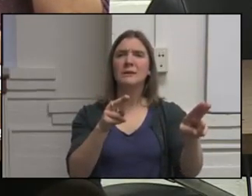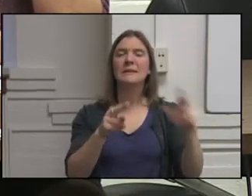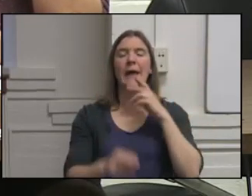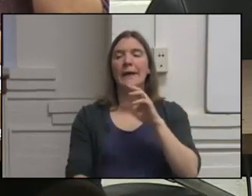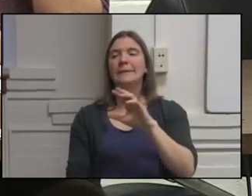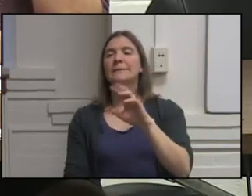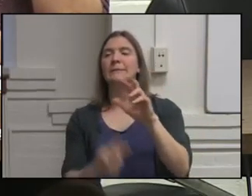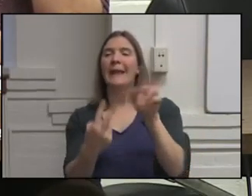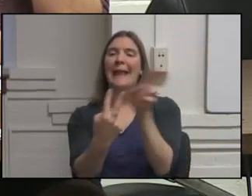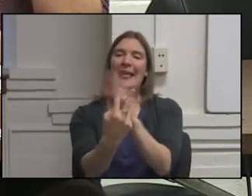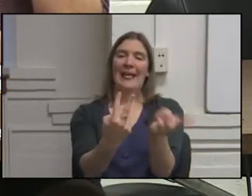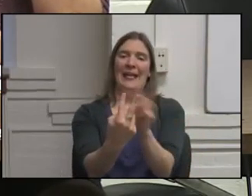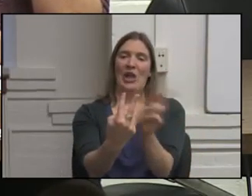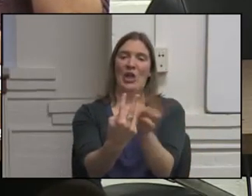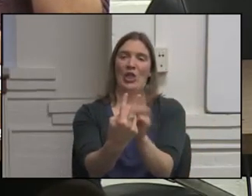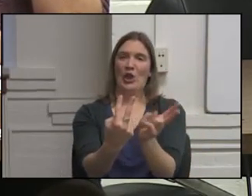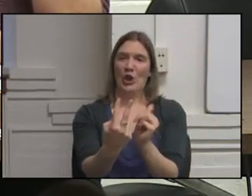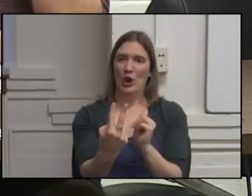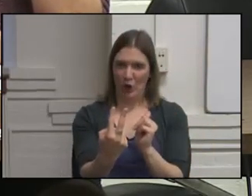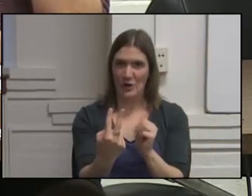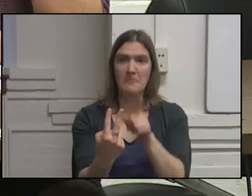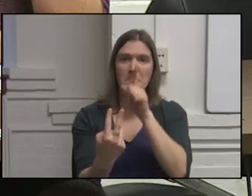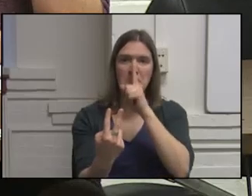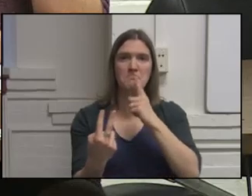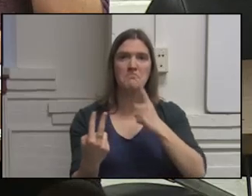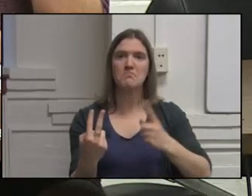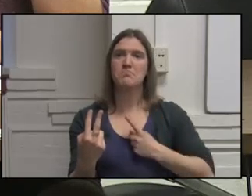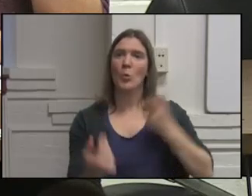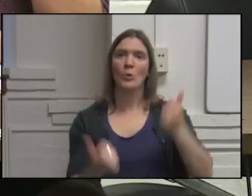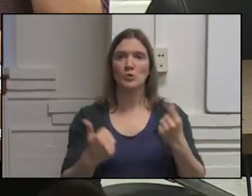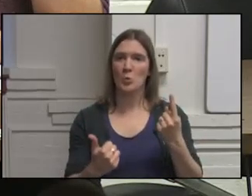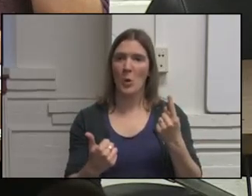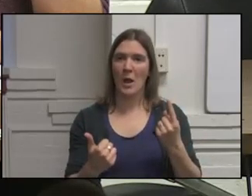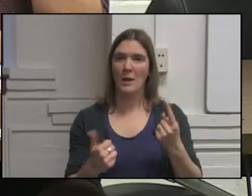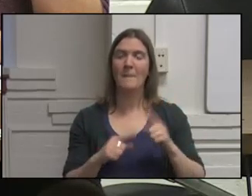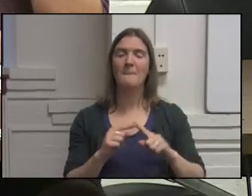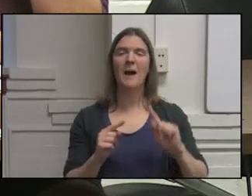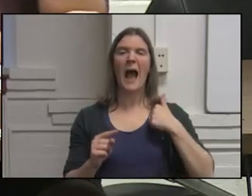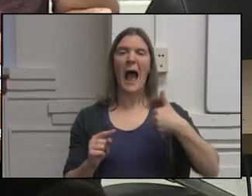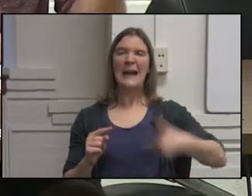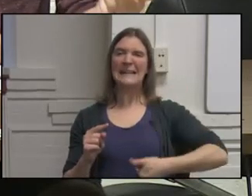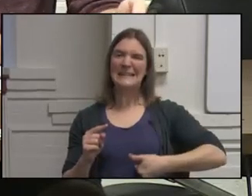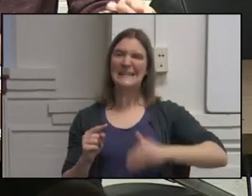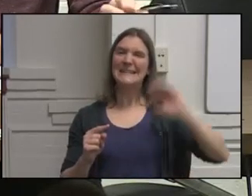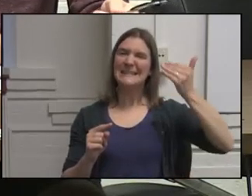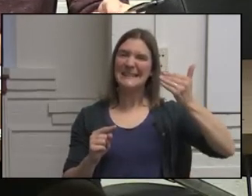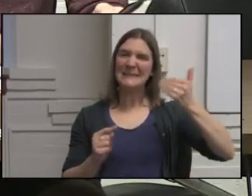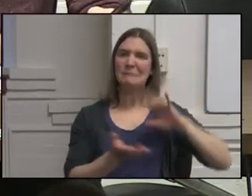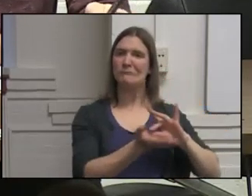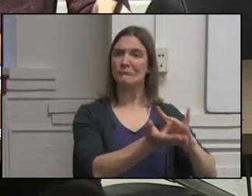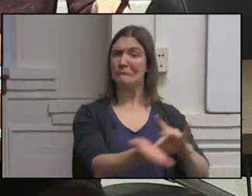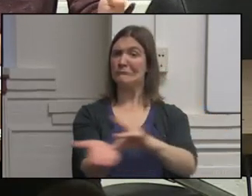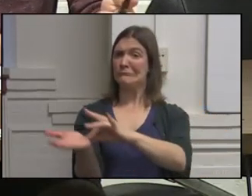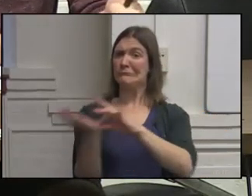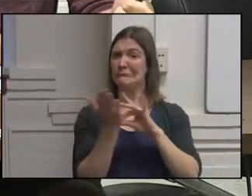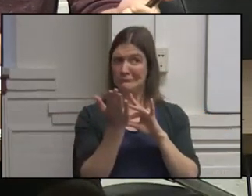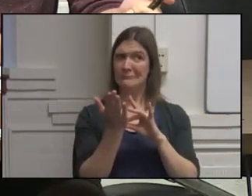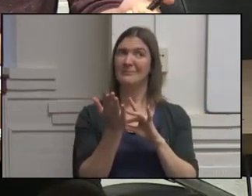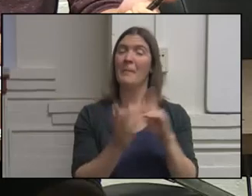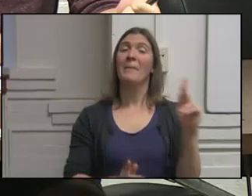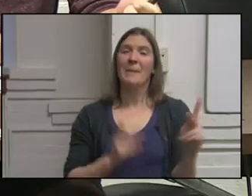efficiencies or sustainability. Correct. I think there were a lot of sense from representative town meeting